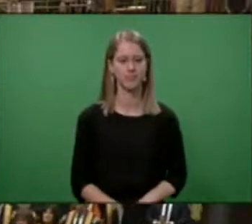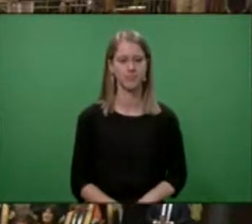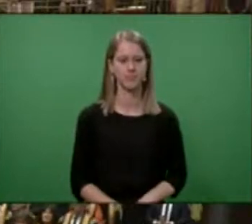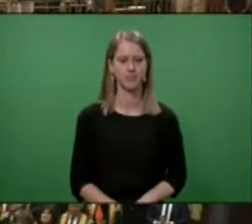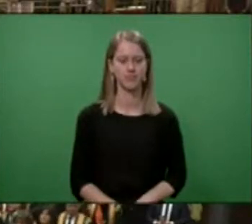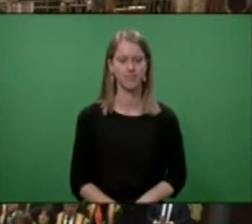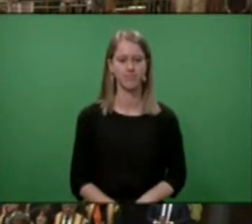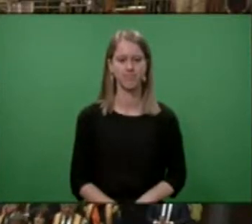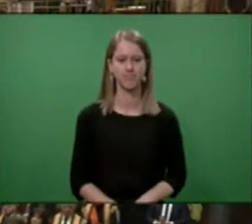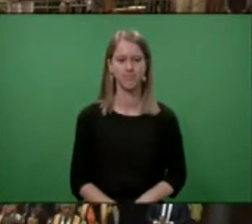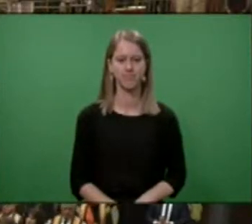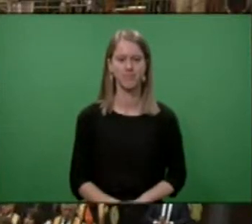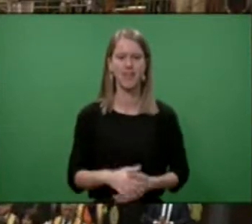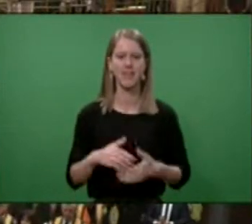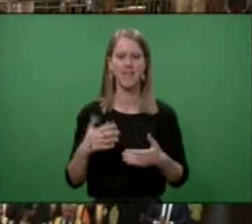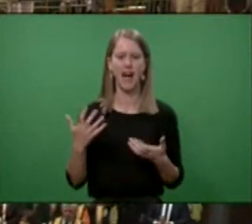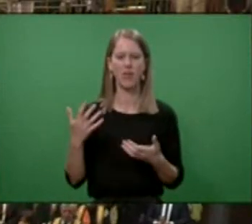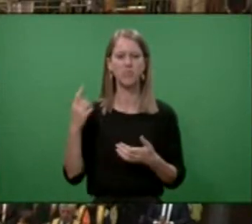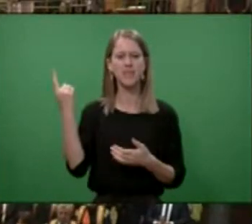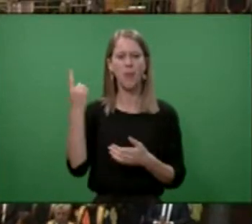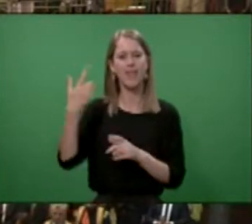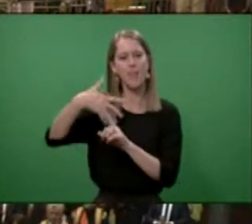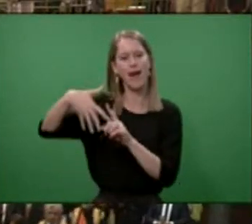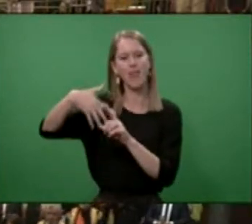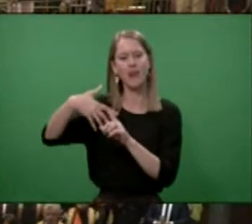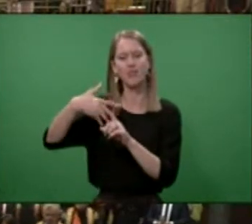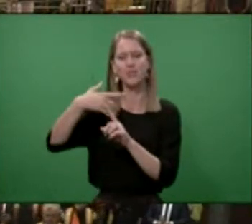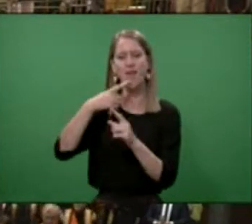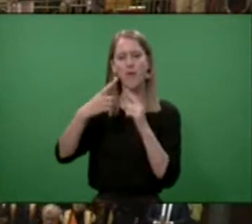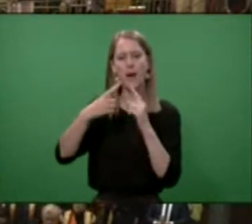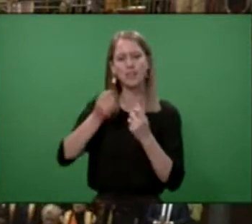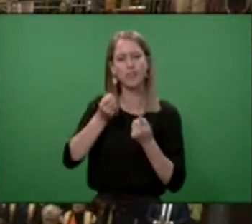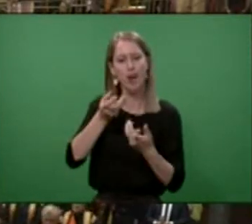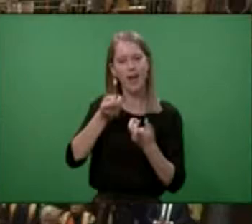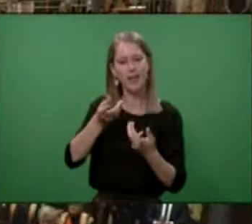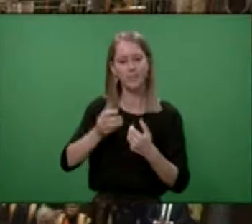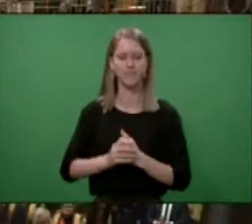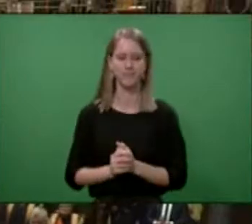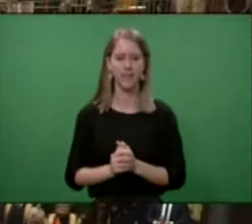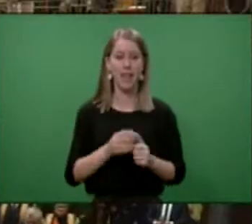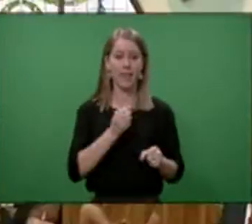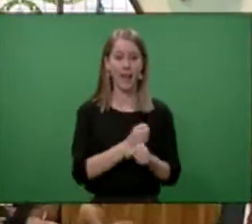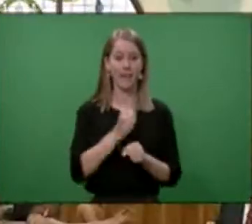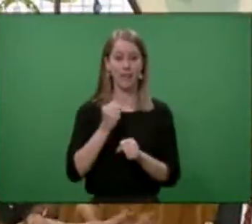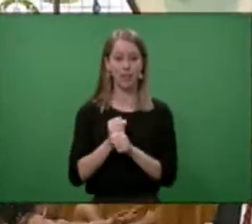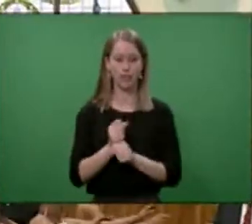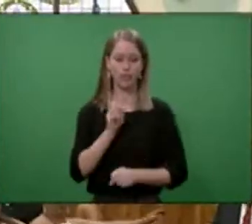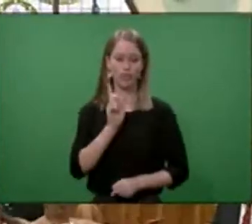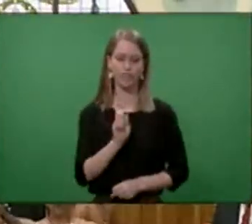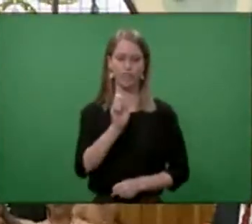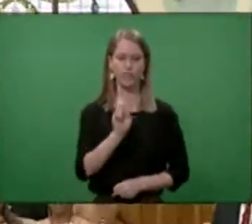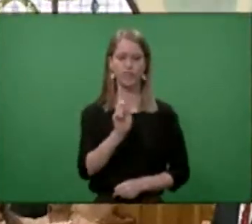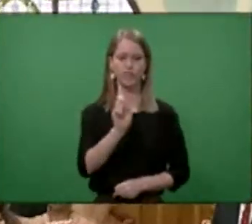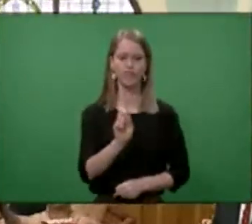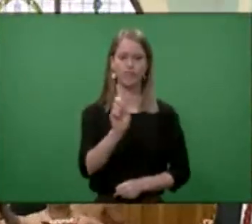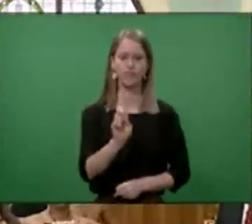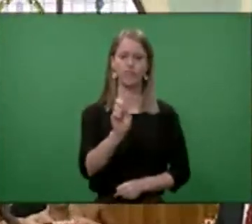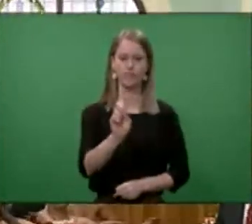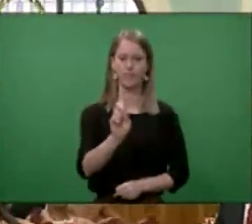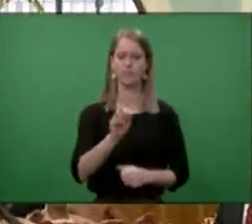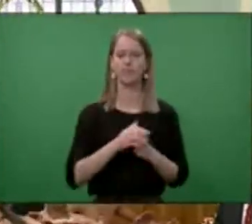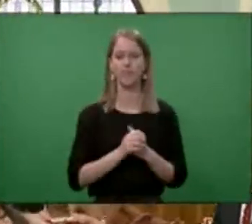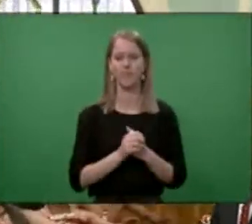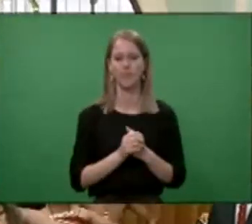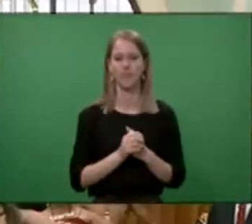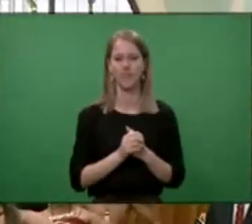And during that time, the Governor-General has arrived, has proceeded inside, because obviously we couldn't, with the wet weather,